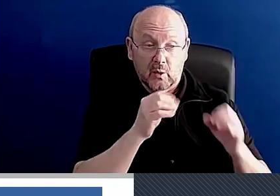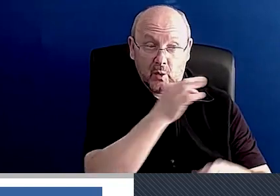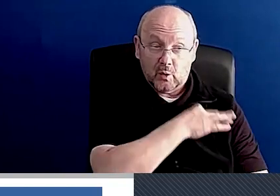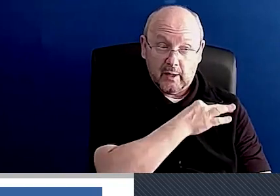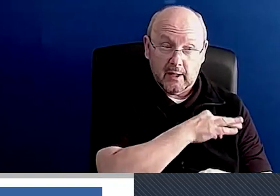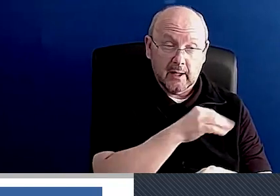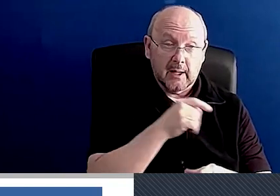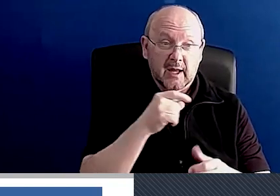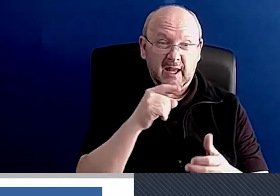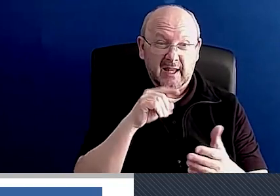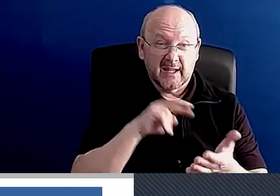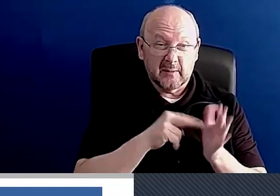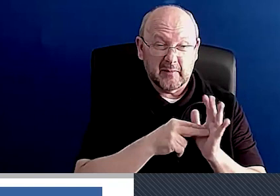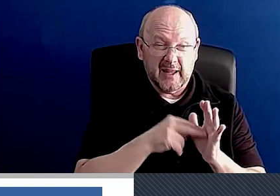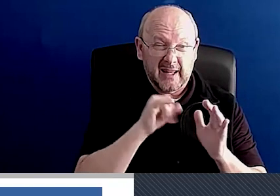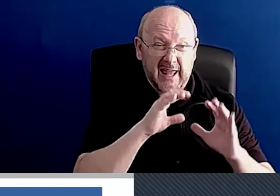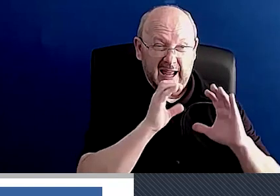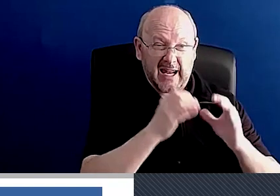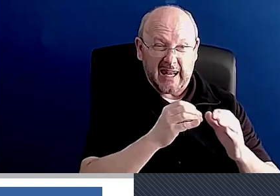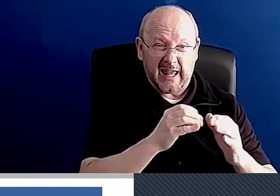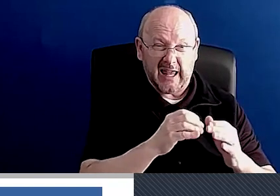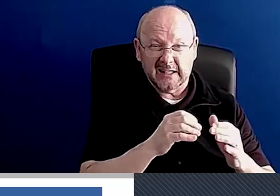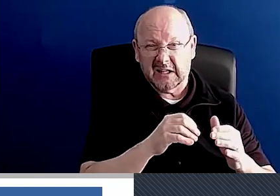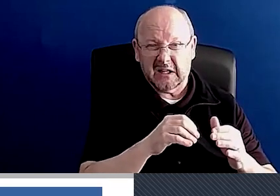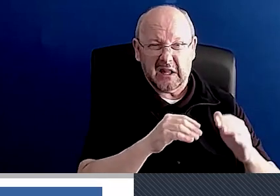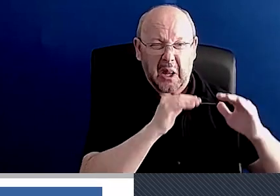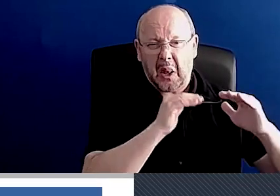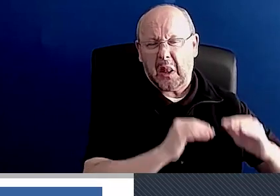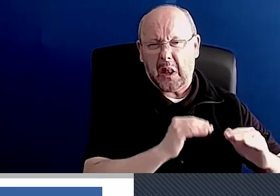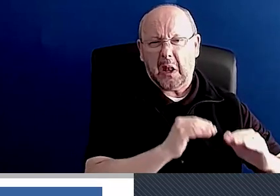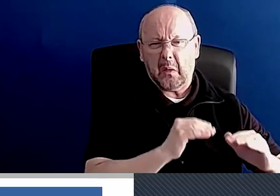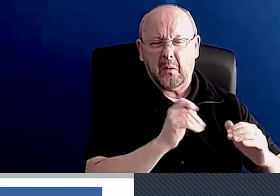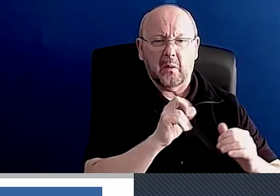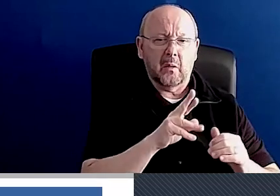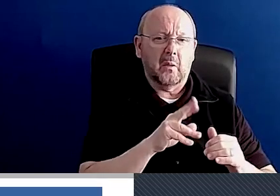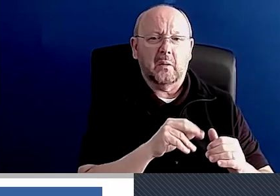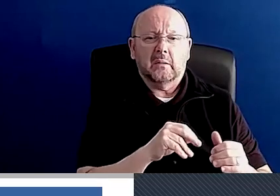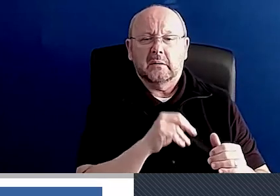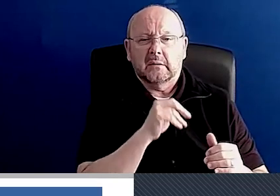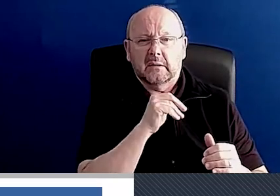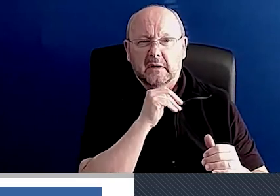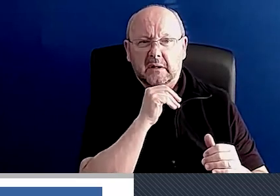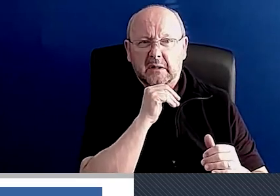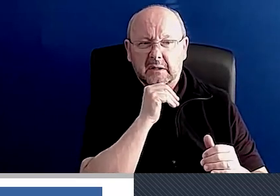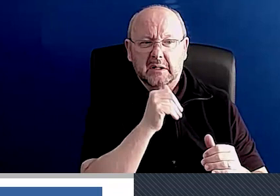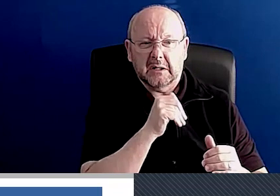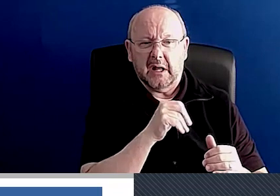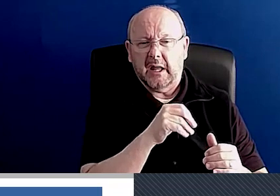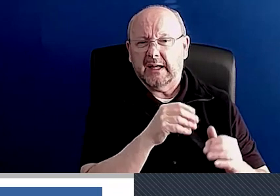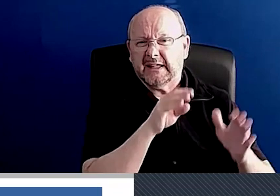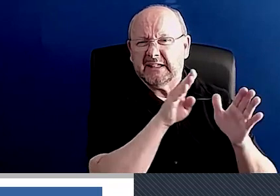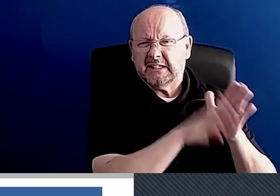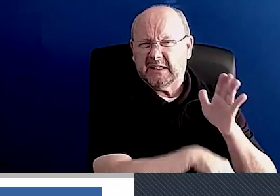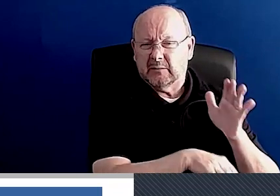a lesser value of a class, or you're getting less, you're not getting the free version of the class. It's still the